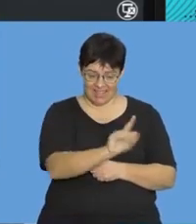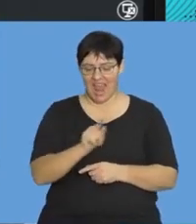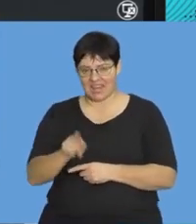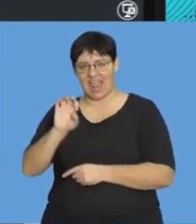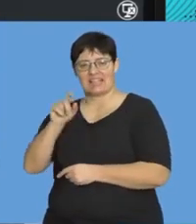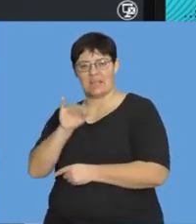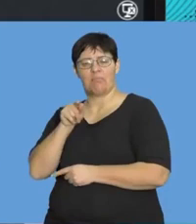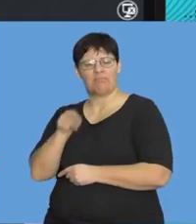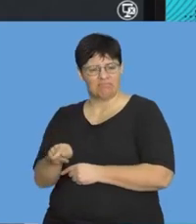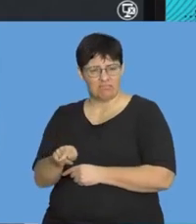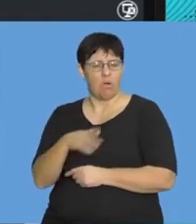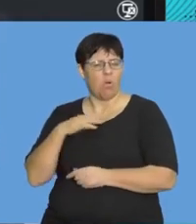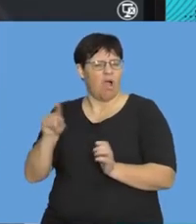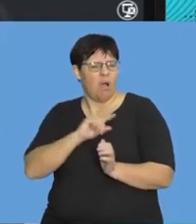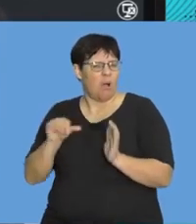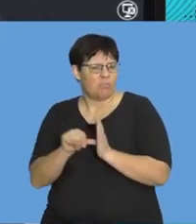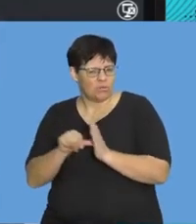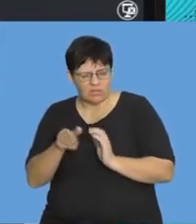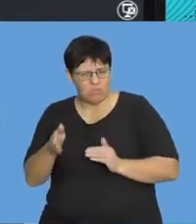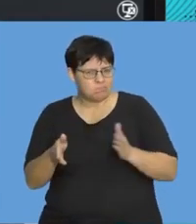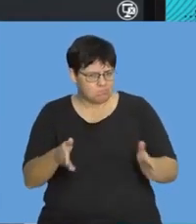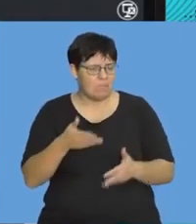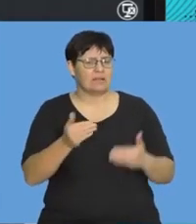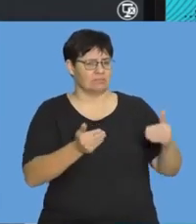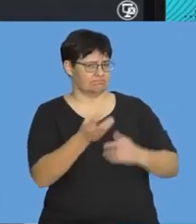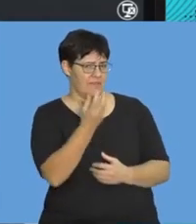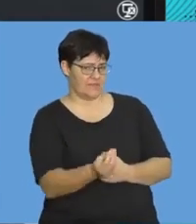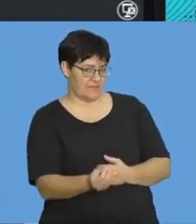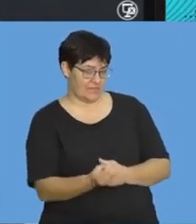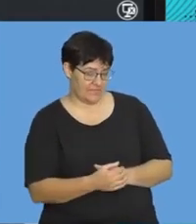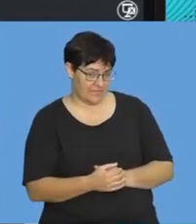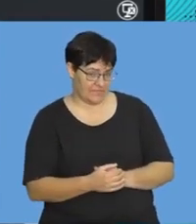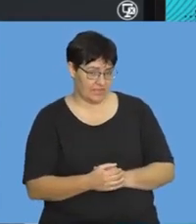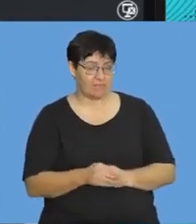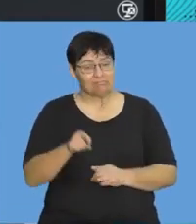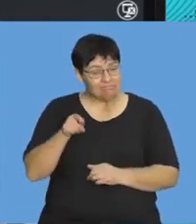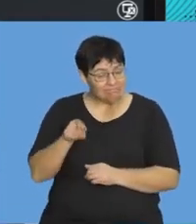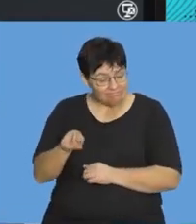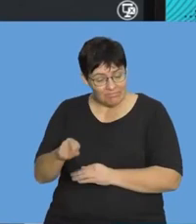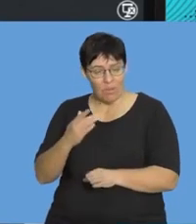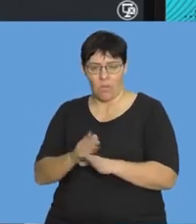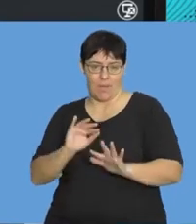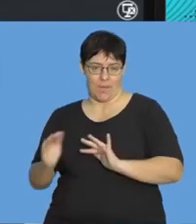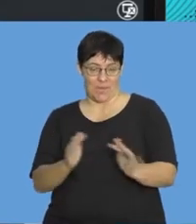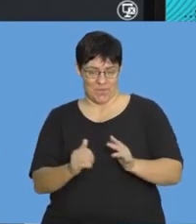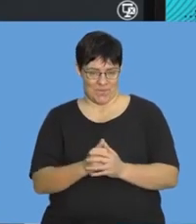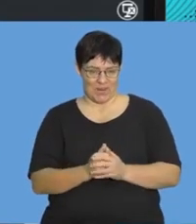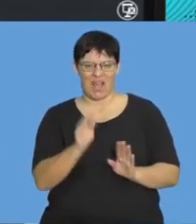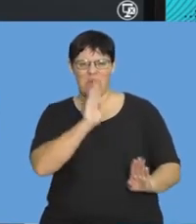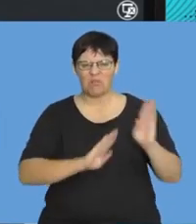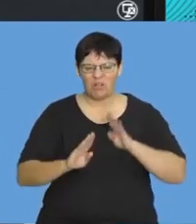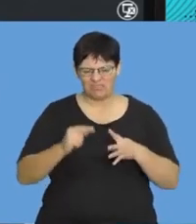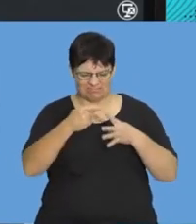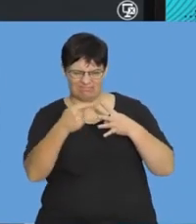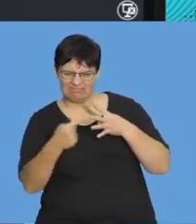why it's really important that we have them in our diet, and especially how enzymes are going to work. Those biological catalysts